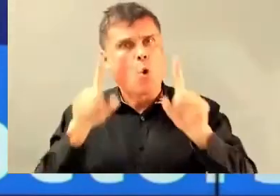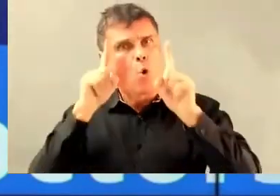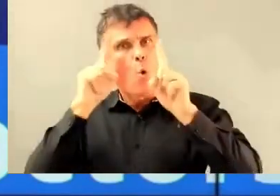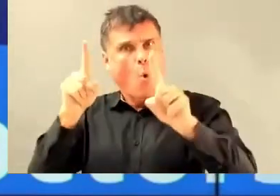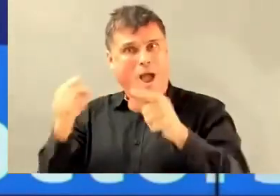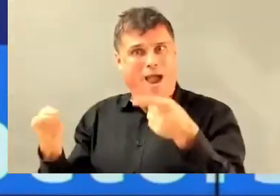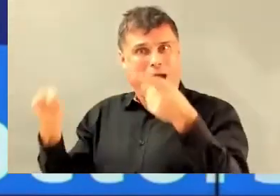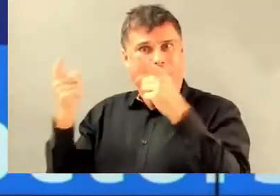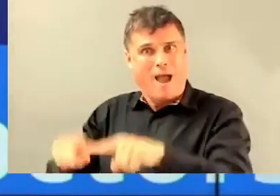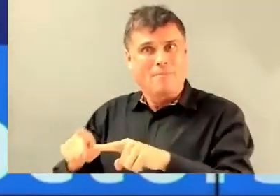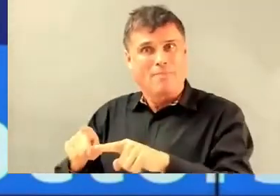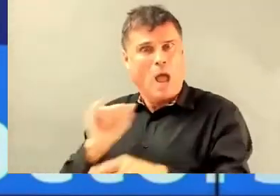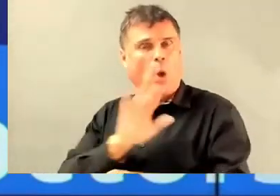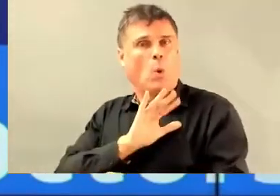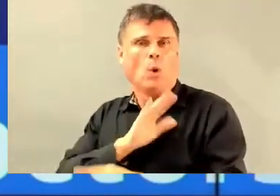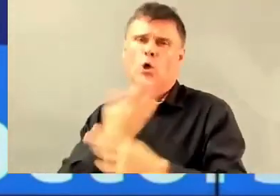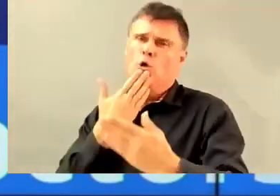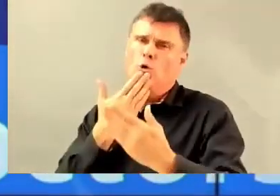Thank you.